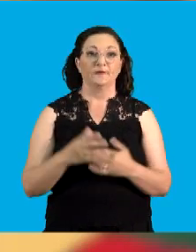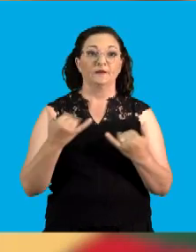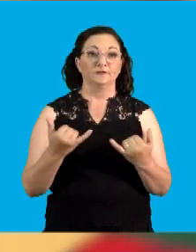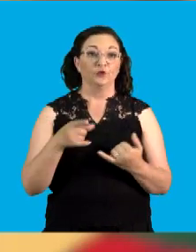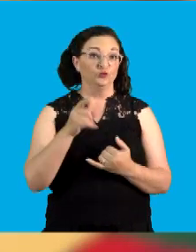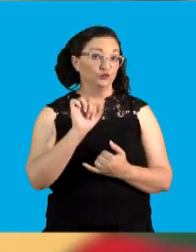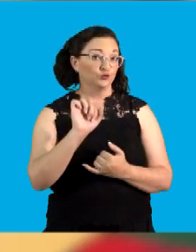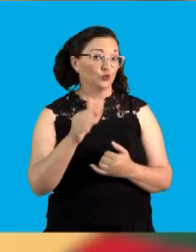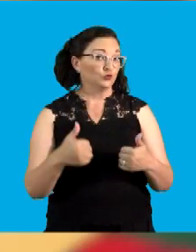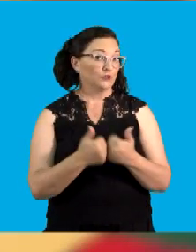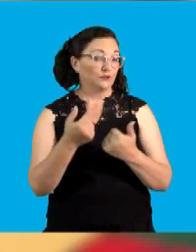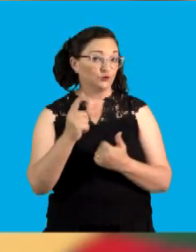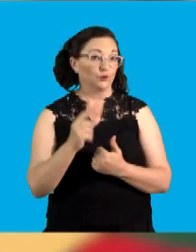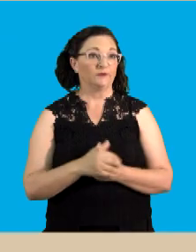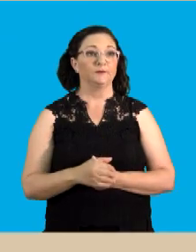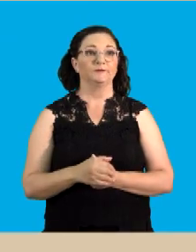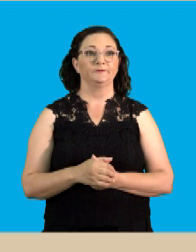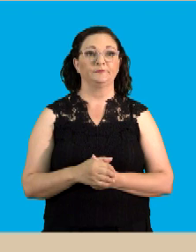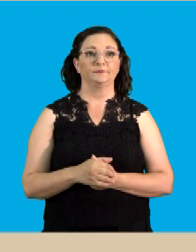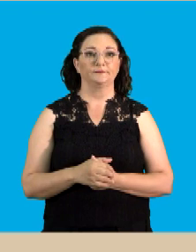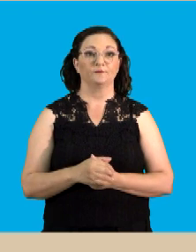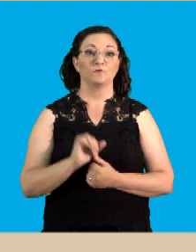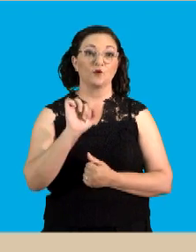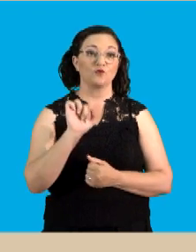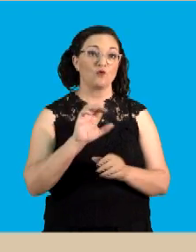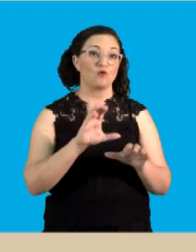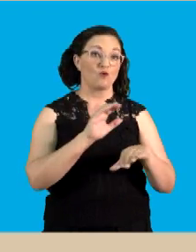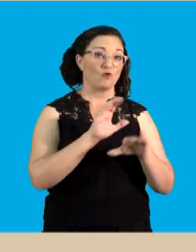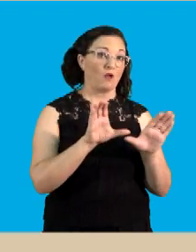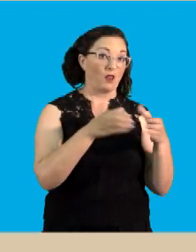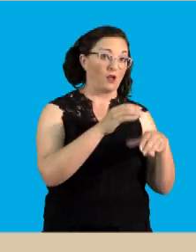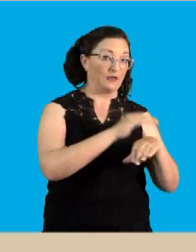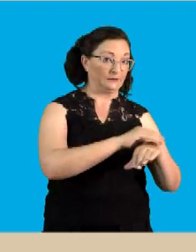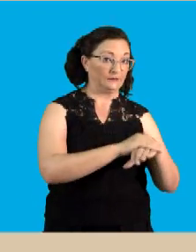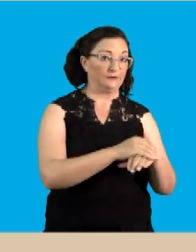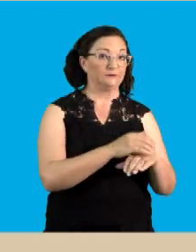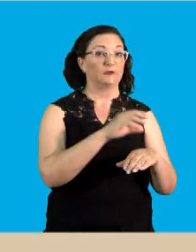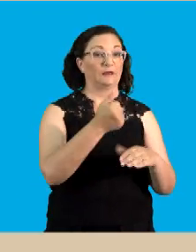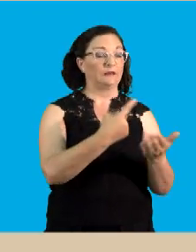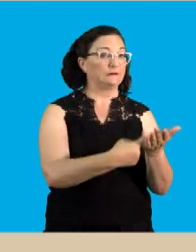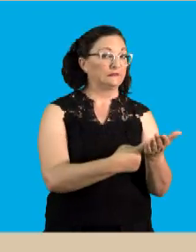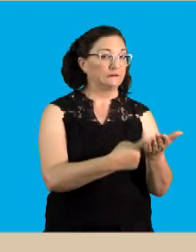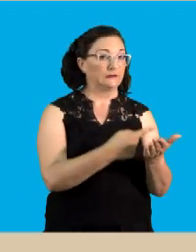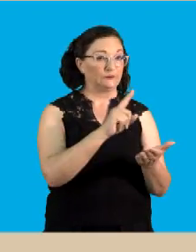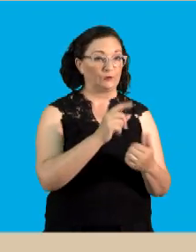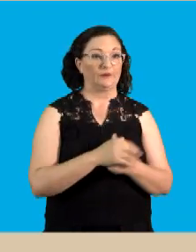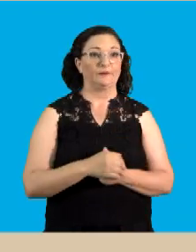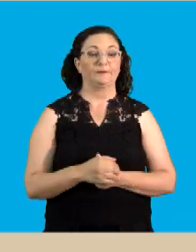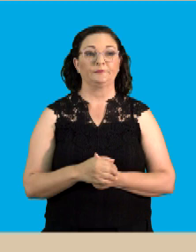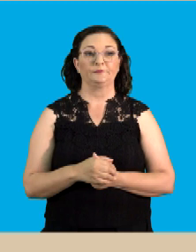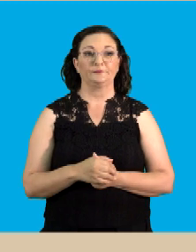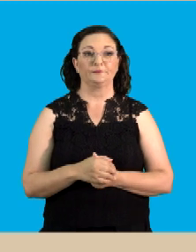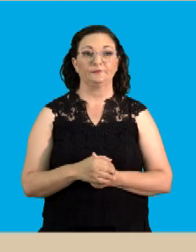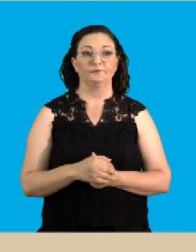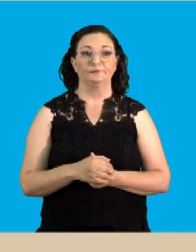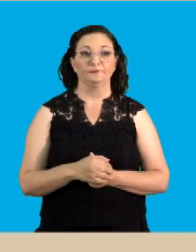Now, for your challenge, I want you now to go to your classmates and I want you to discuss the following questions